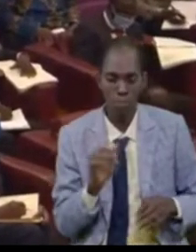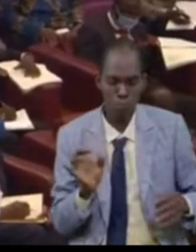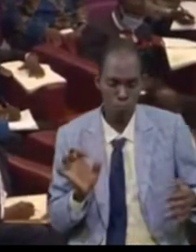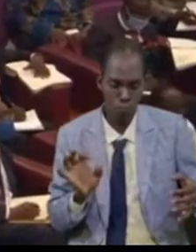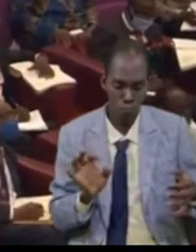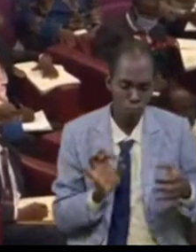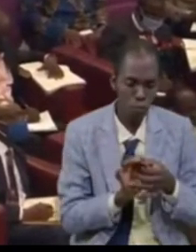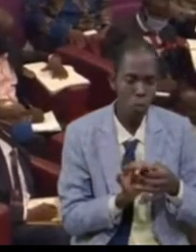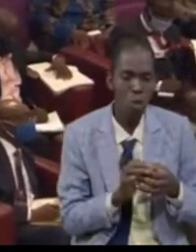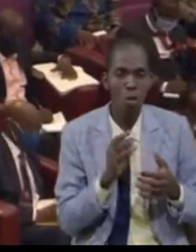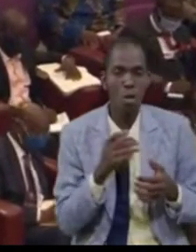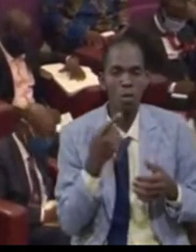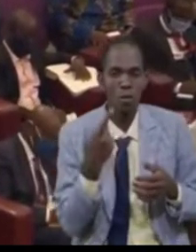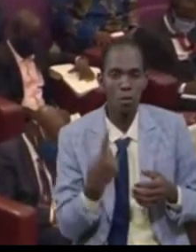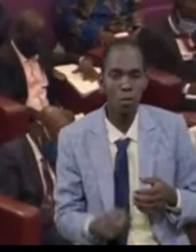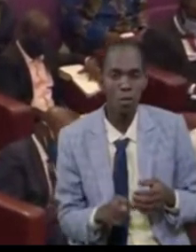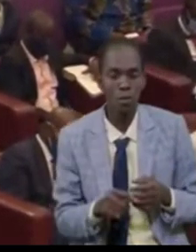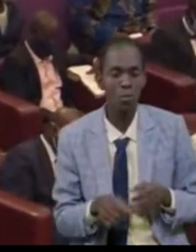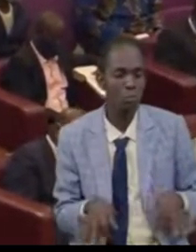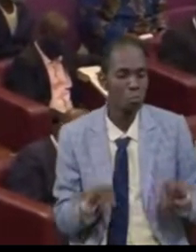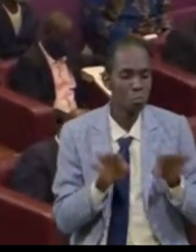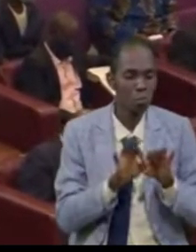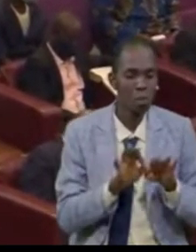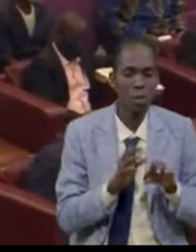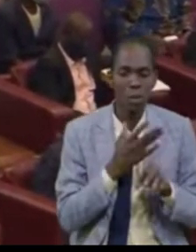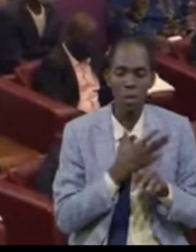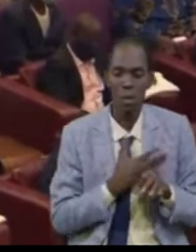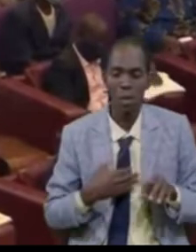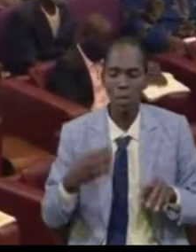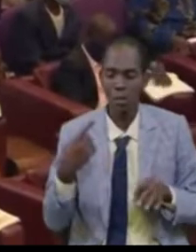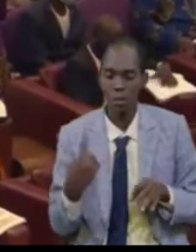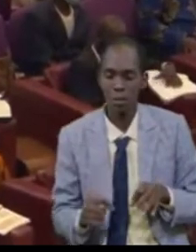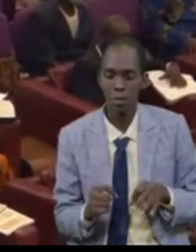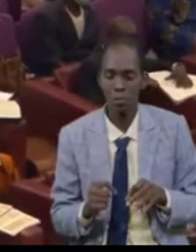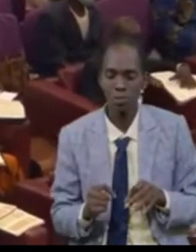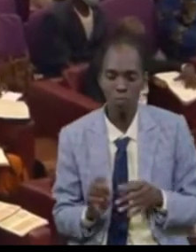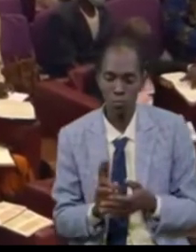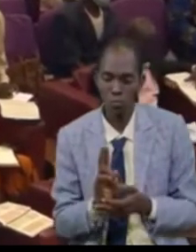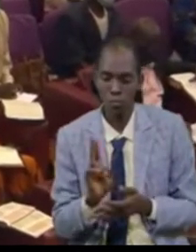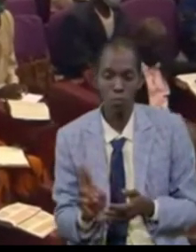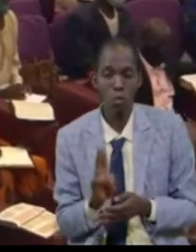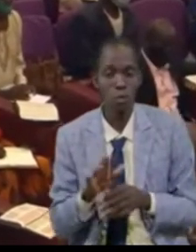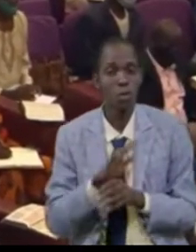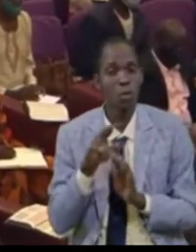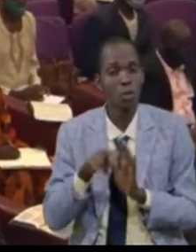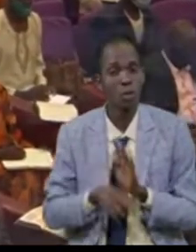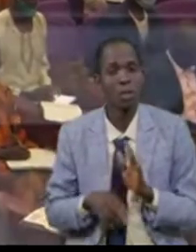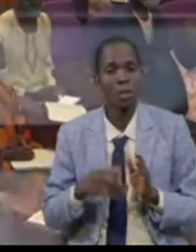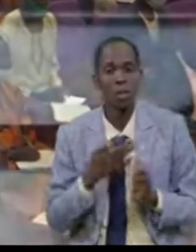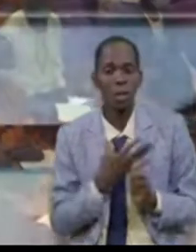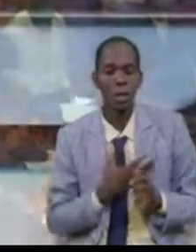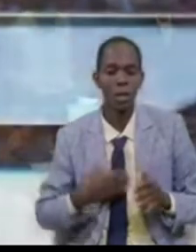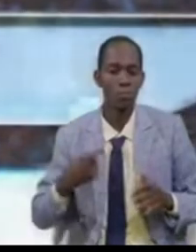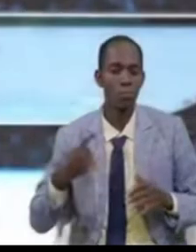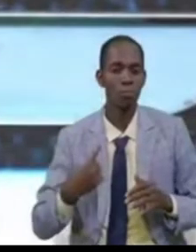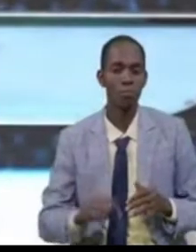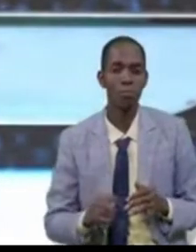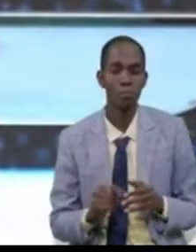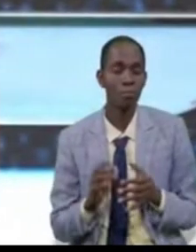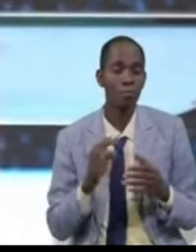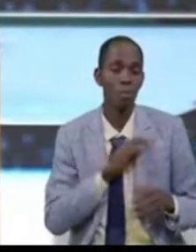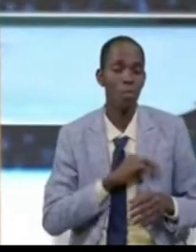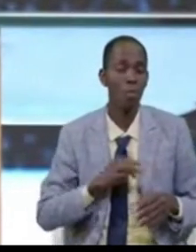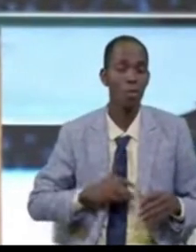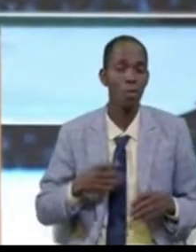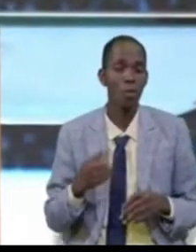the usefulness and the unity of the members so that the body of Christ and the church of